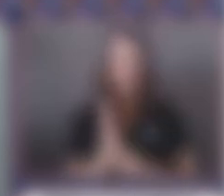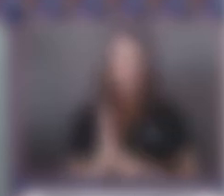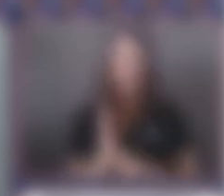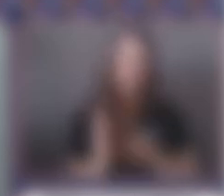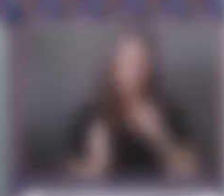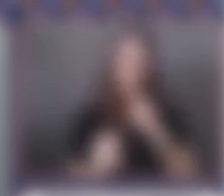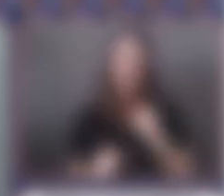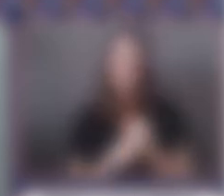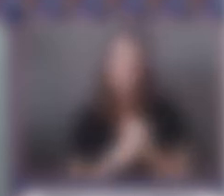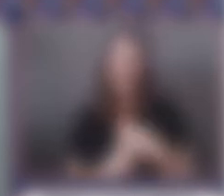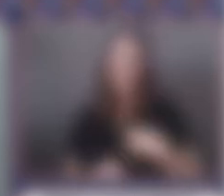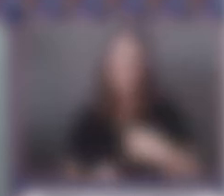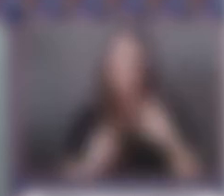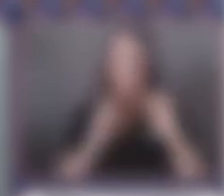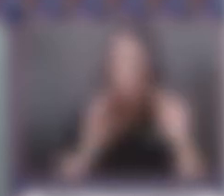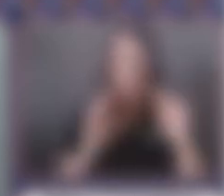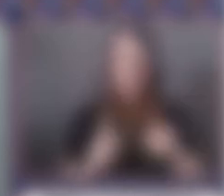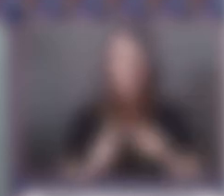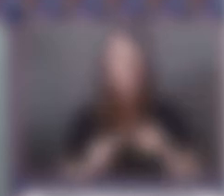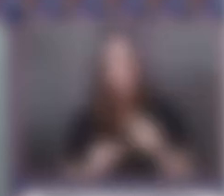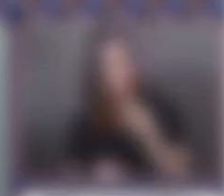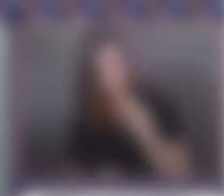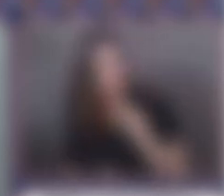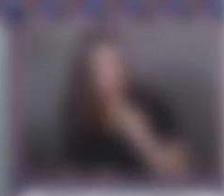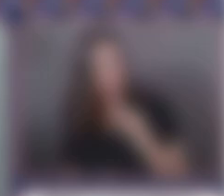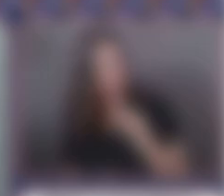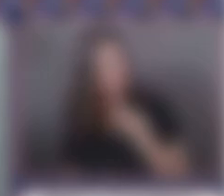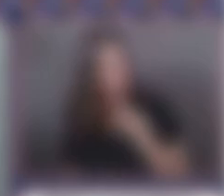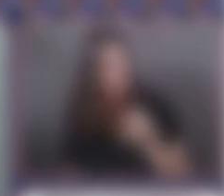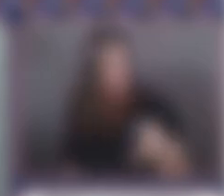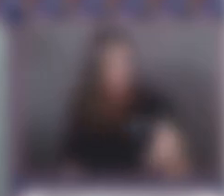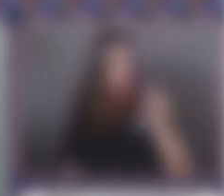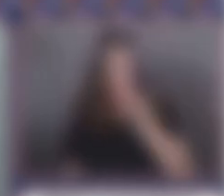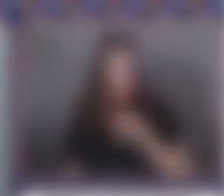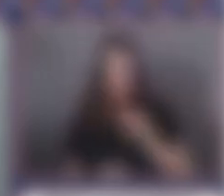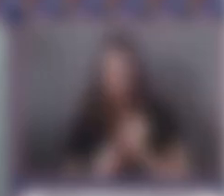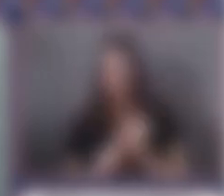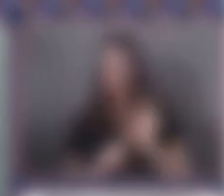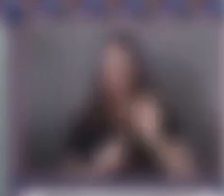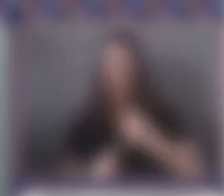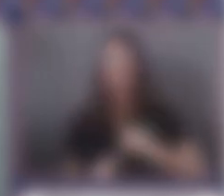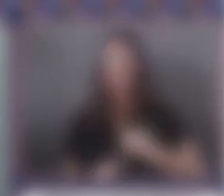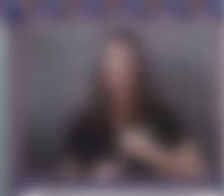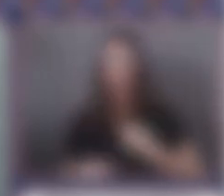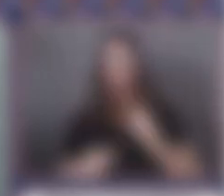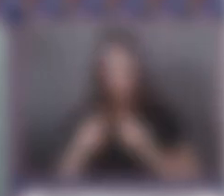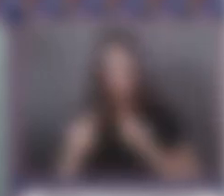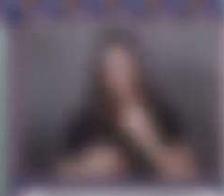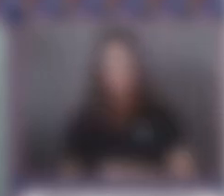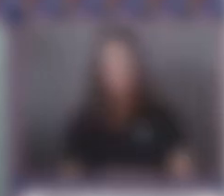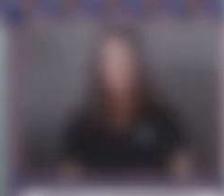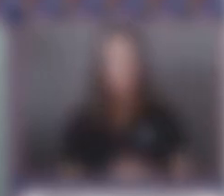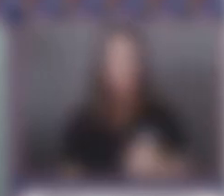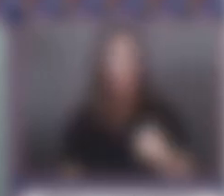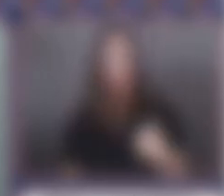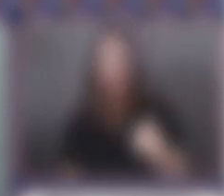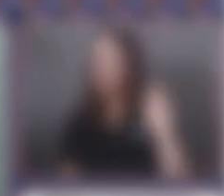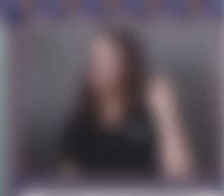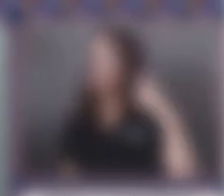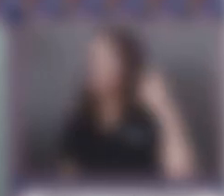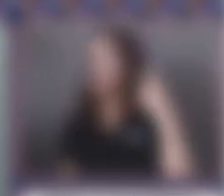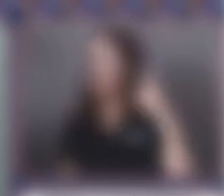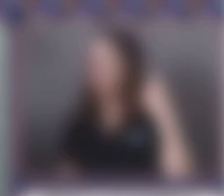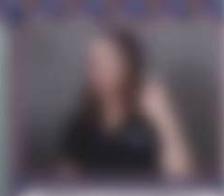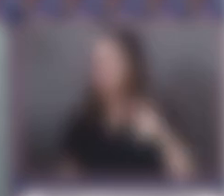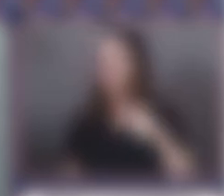the information requested within a specified time period, for example, 90 days or longer, the NDIA has discretion to revoke